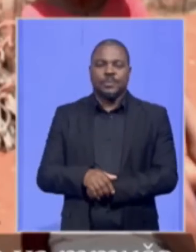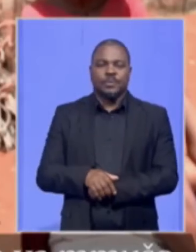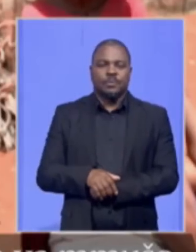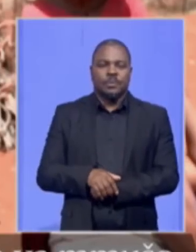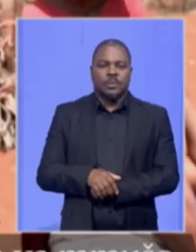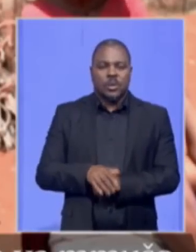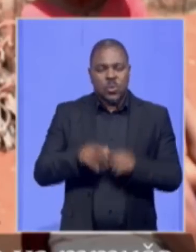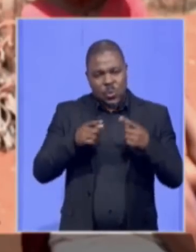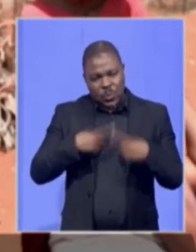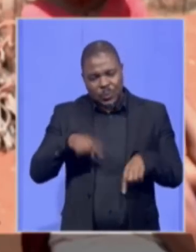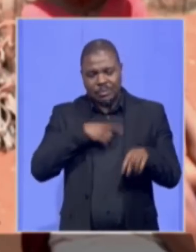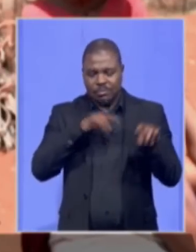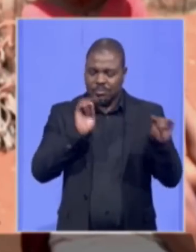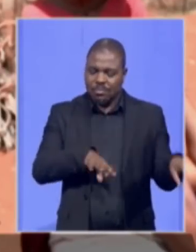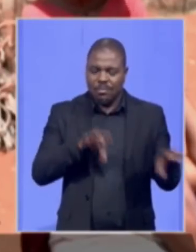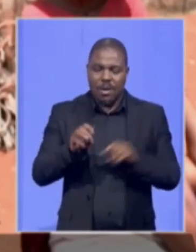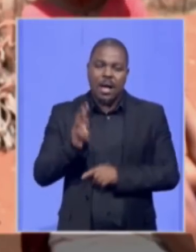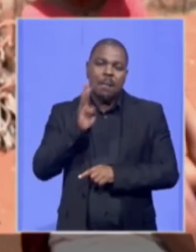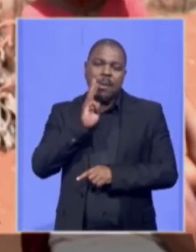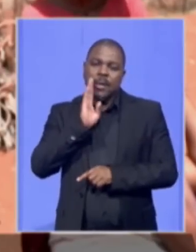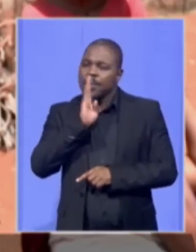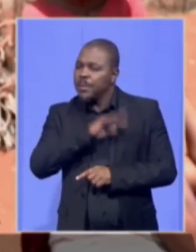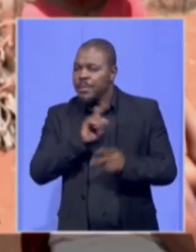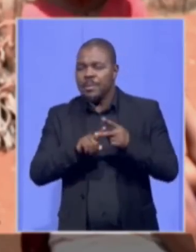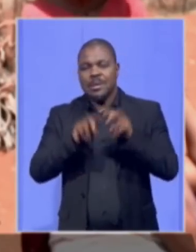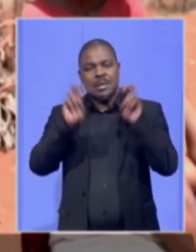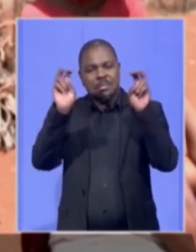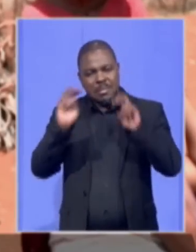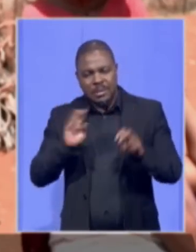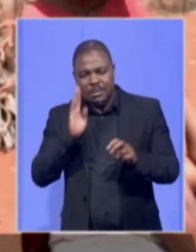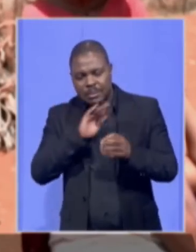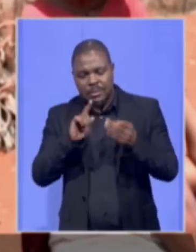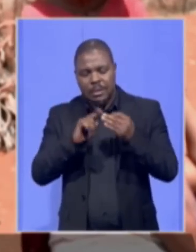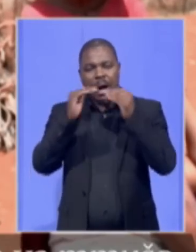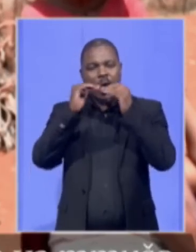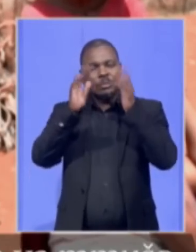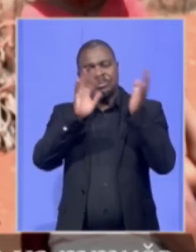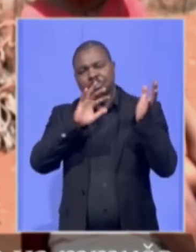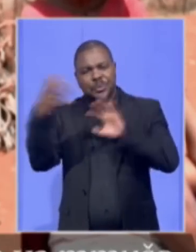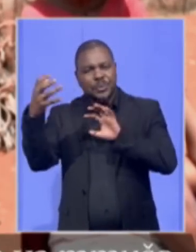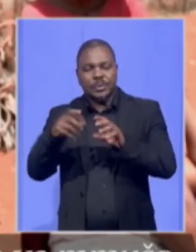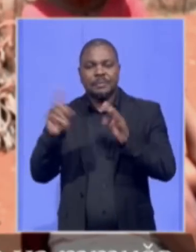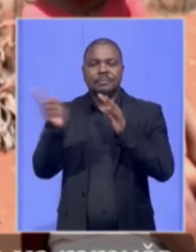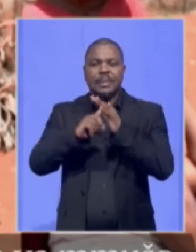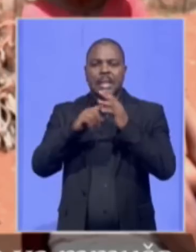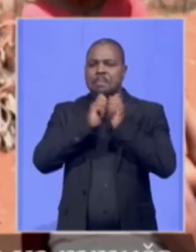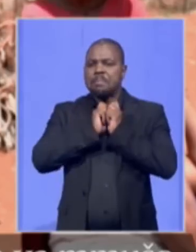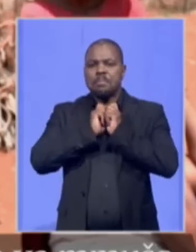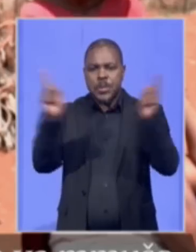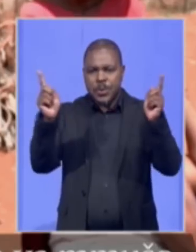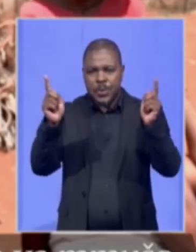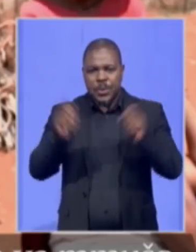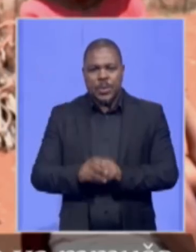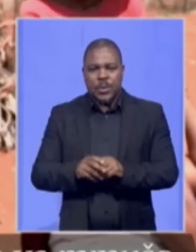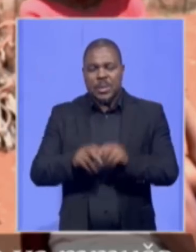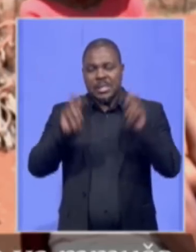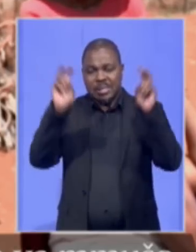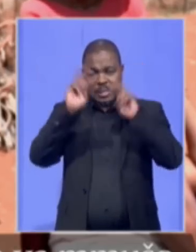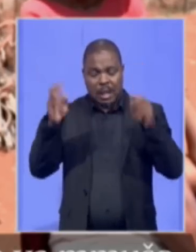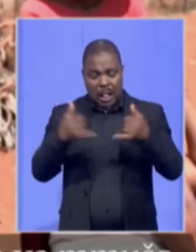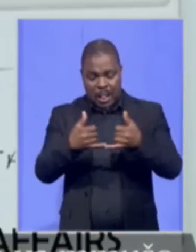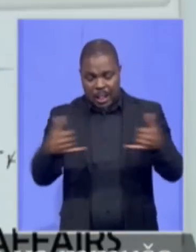sokola ga re ne metsi ga re ne mohlagase dintlo di tšerwe mafastera a rena a pšhatlegile mohlagase o ile fase